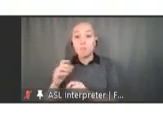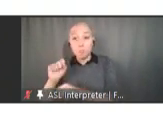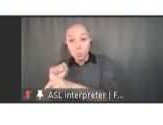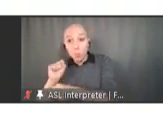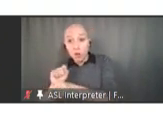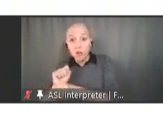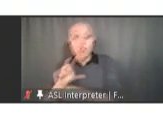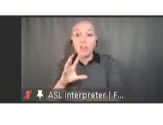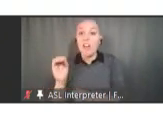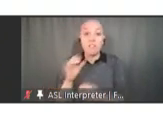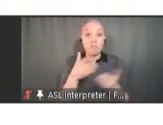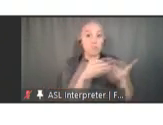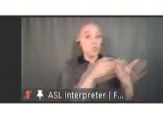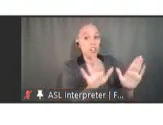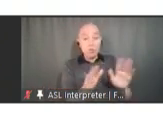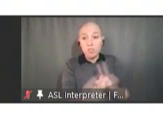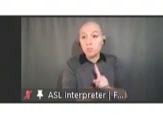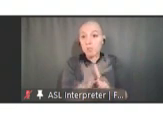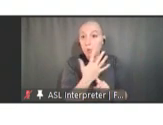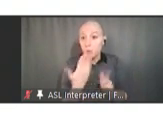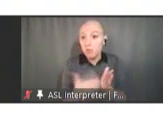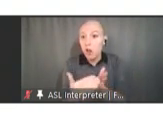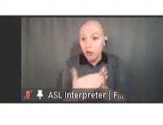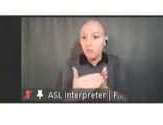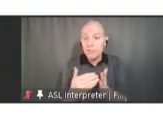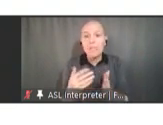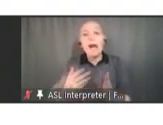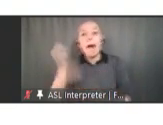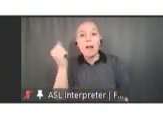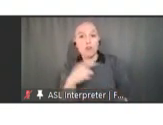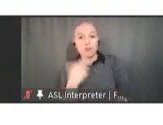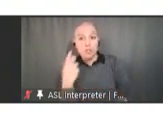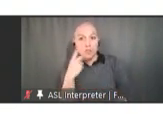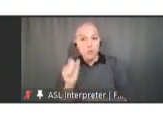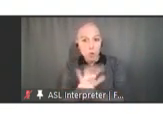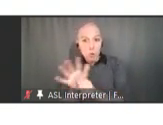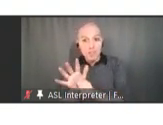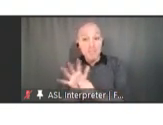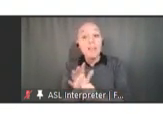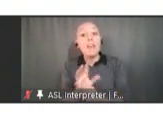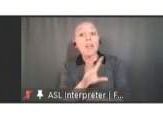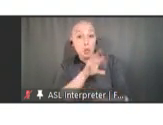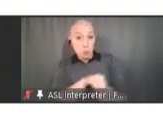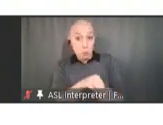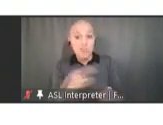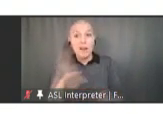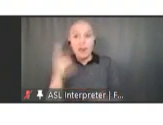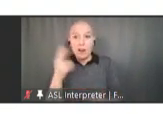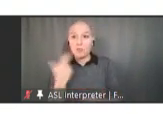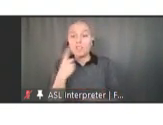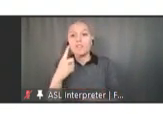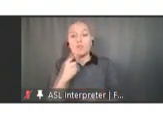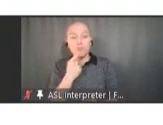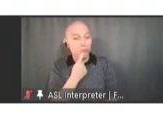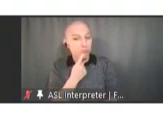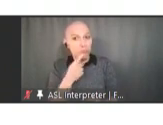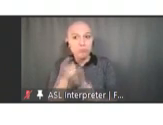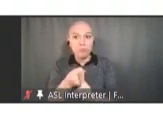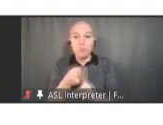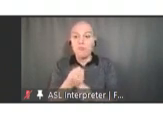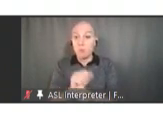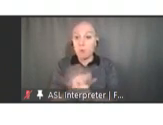serious complication of COVID-19, including severe COVID-19. On September the 30th, the committee